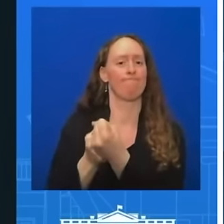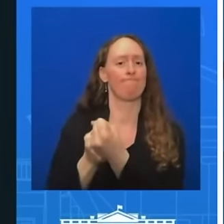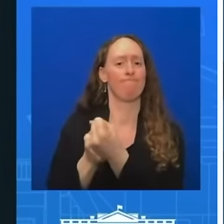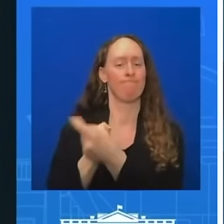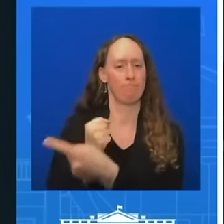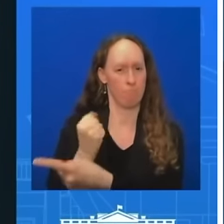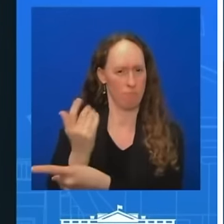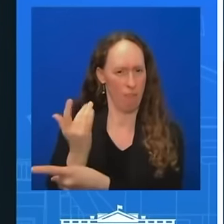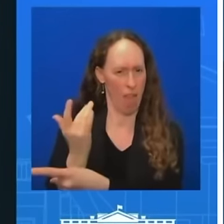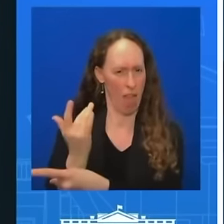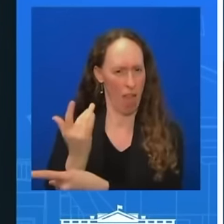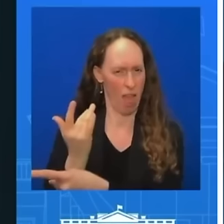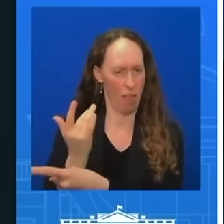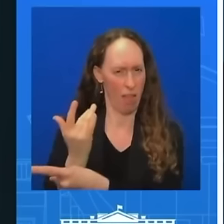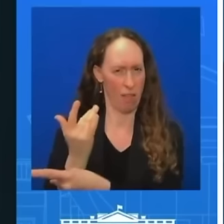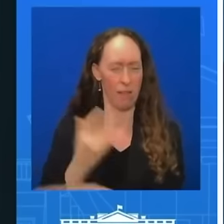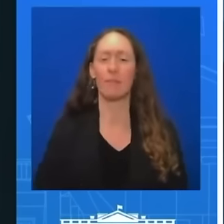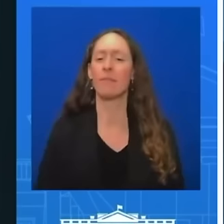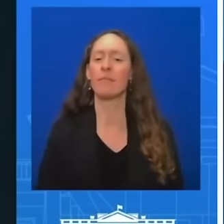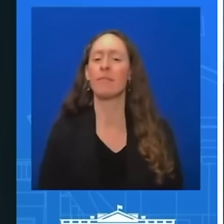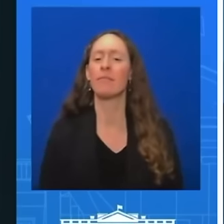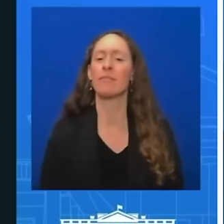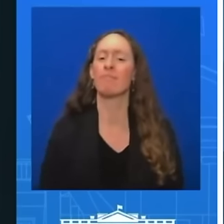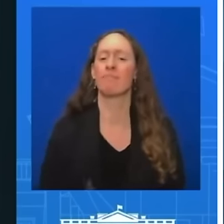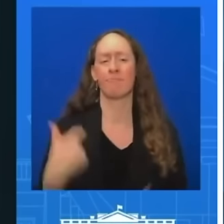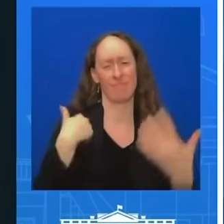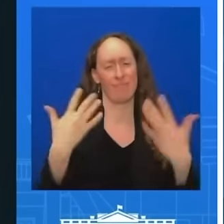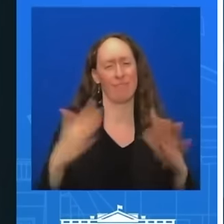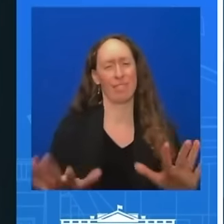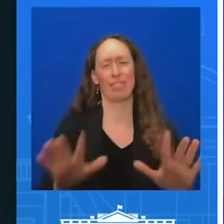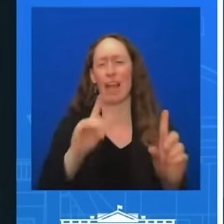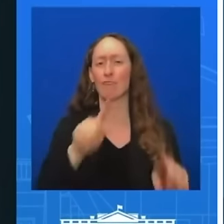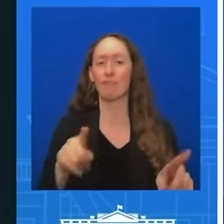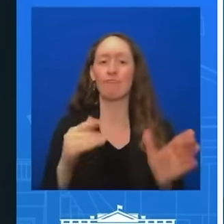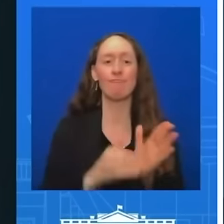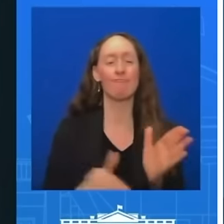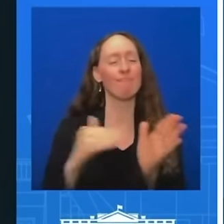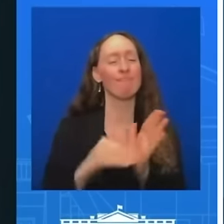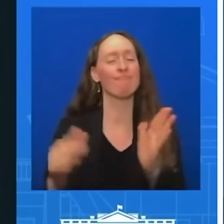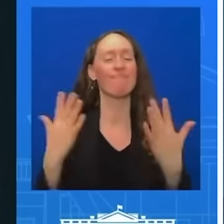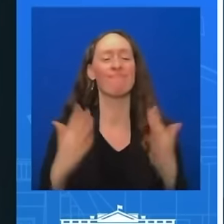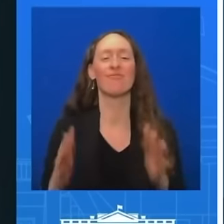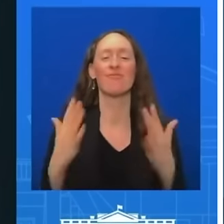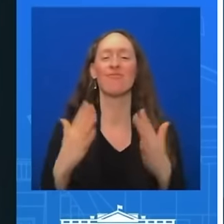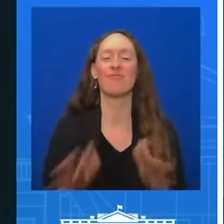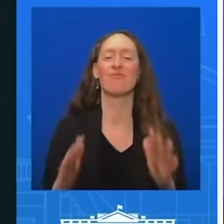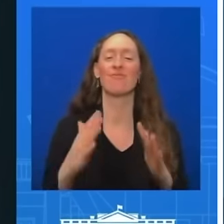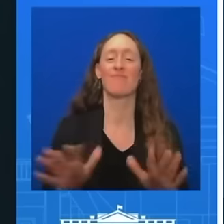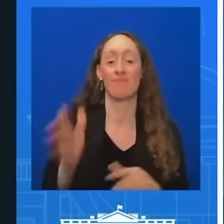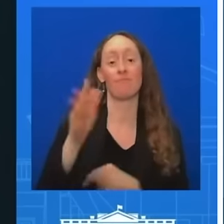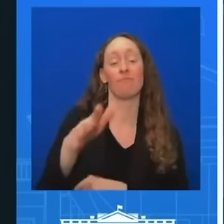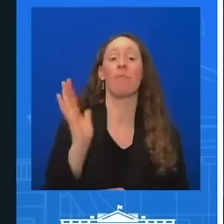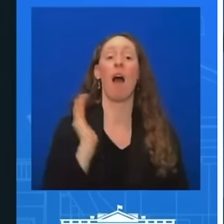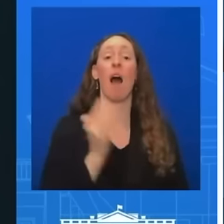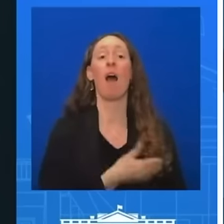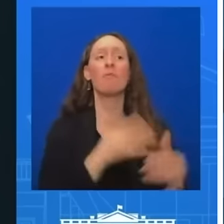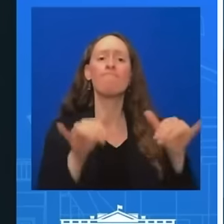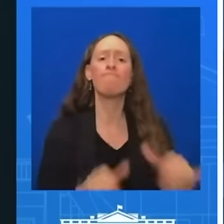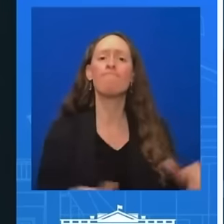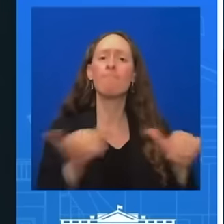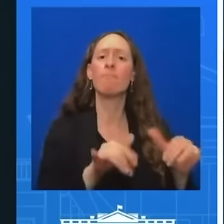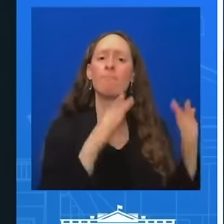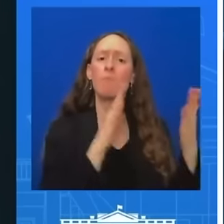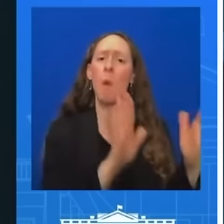We believe that the approach that we're taking is working in terms of making it clear